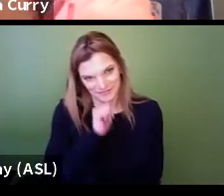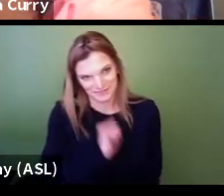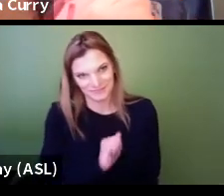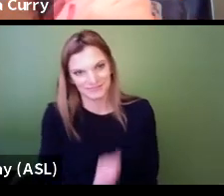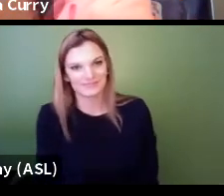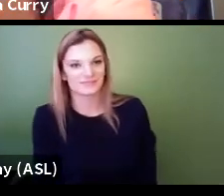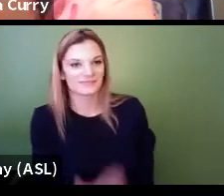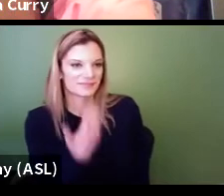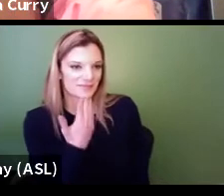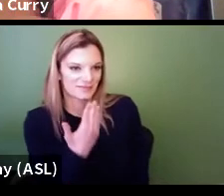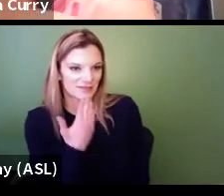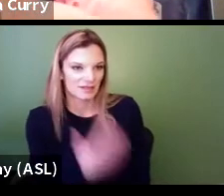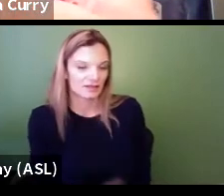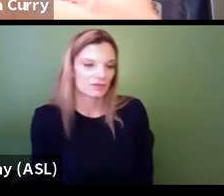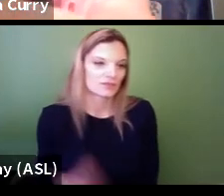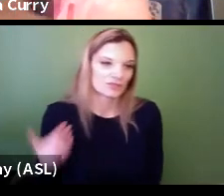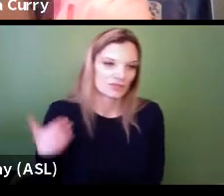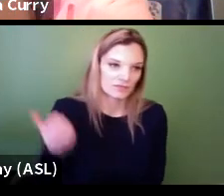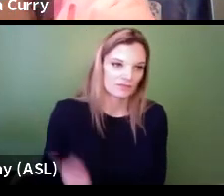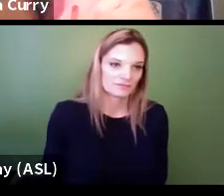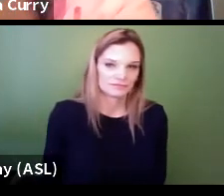Thank you, Mr. Chair.